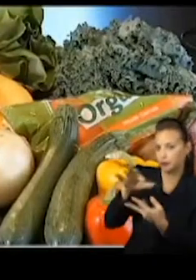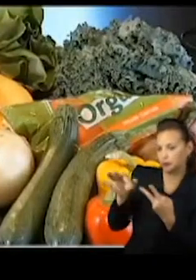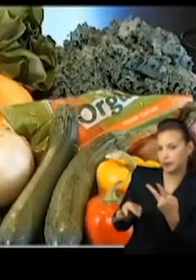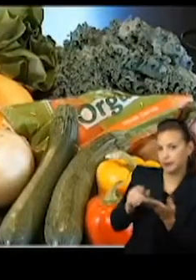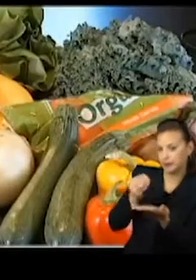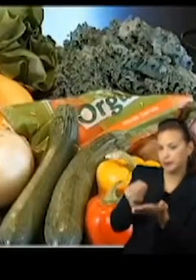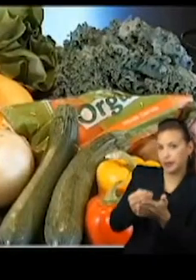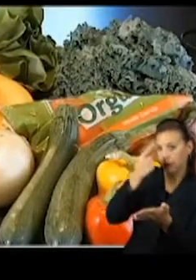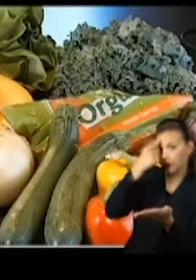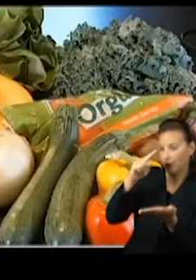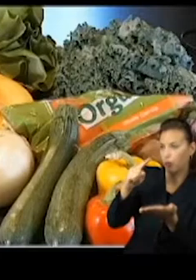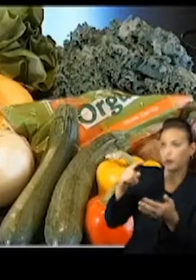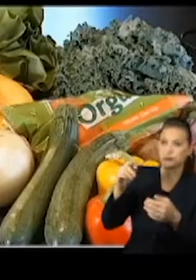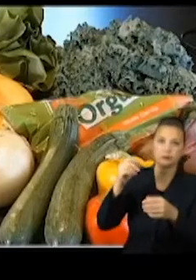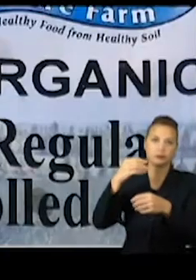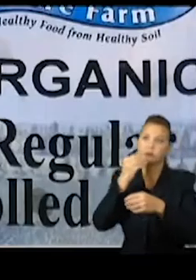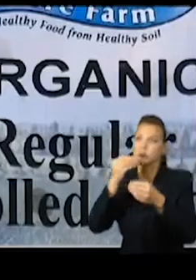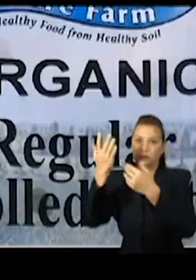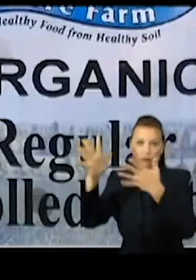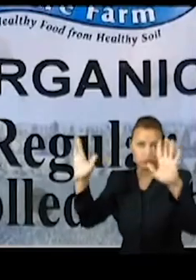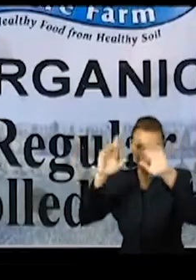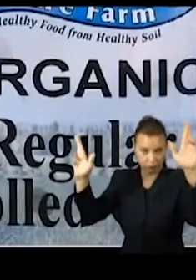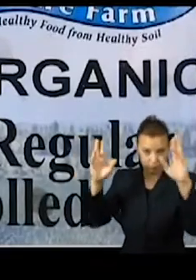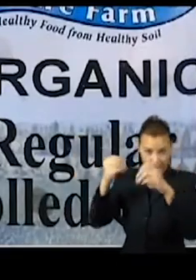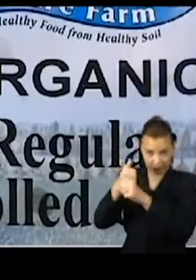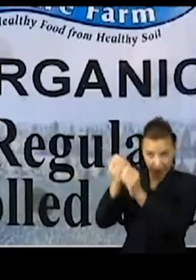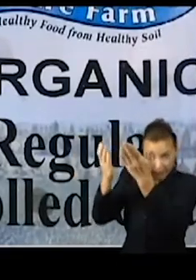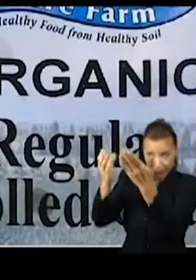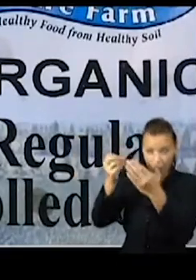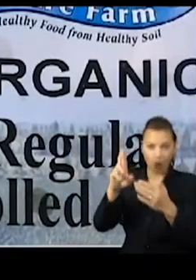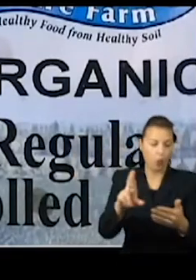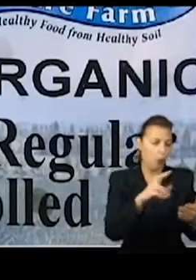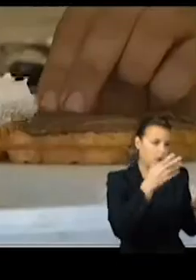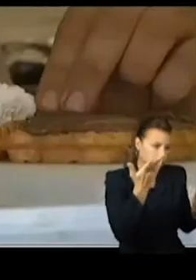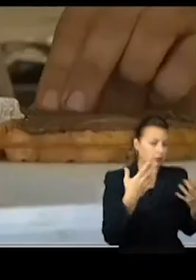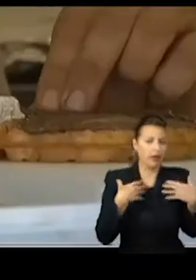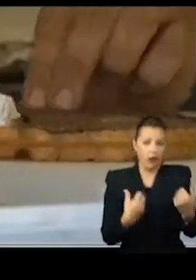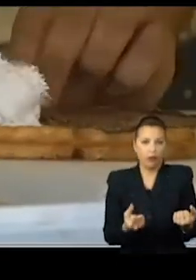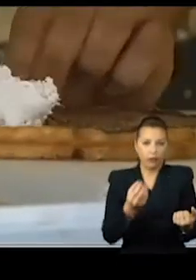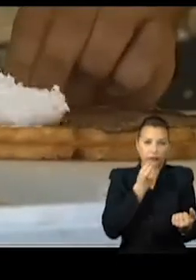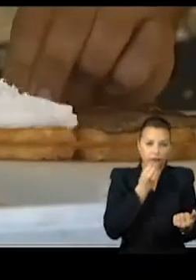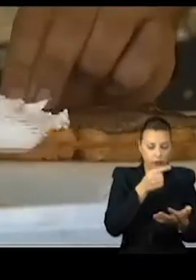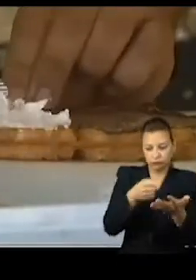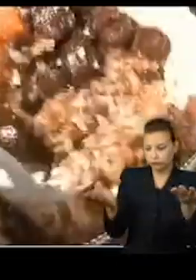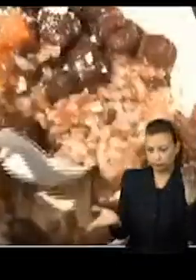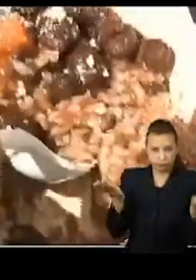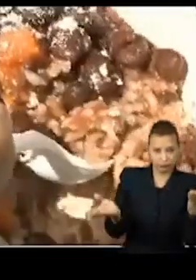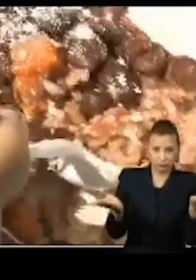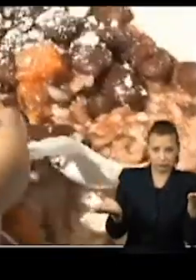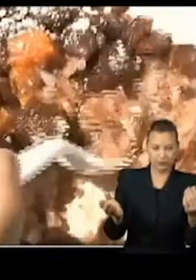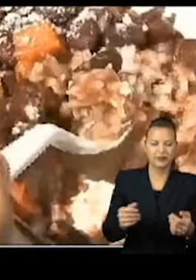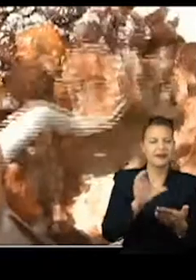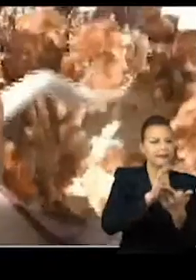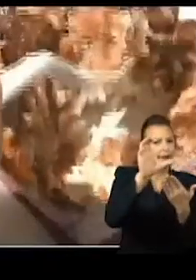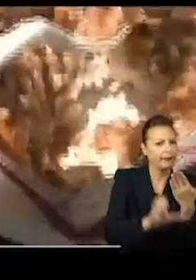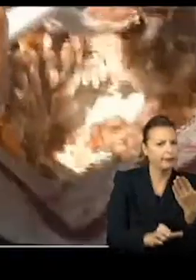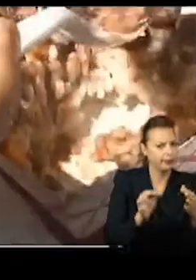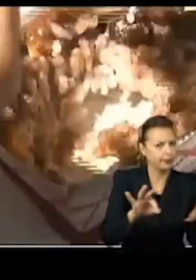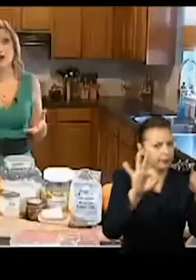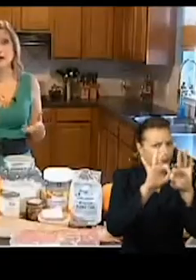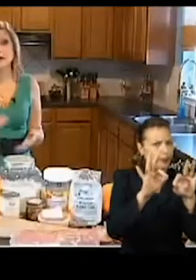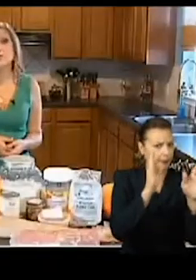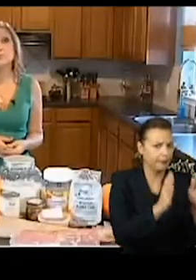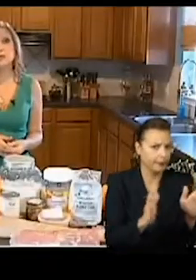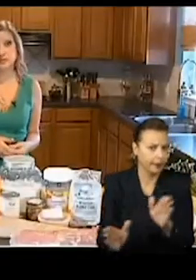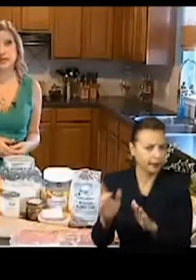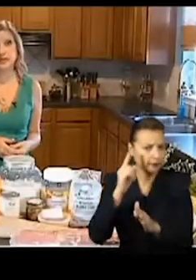lot of money by eating healthy, but Maggie says it is possible to spend the same amount you'd spend on processed foods and junk. Actually